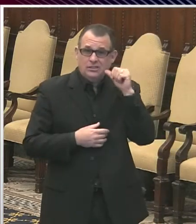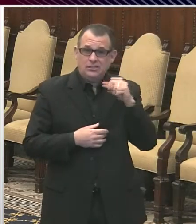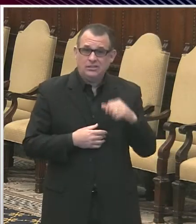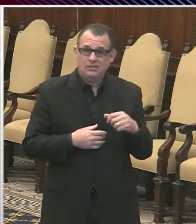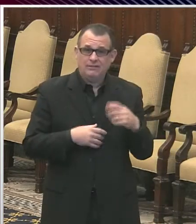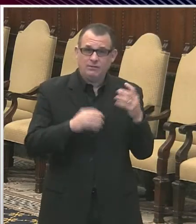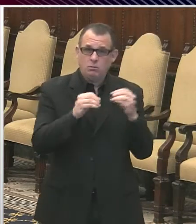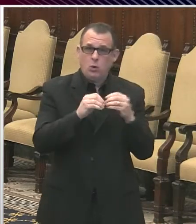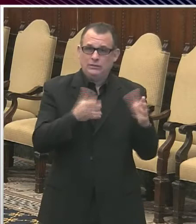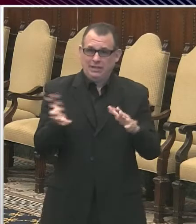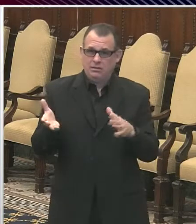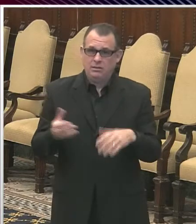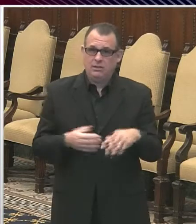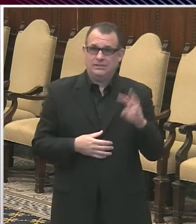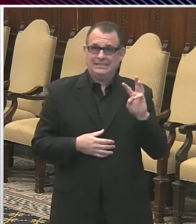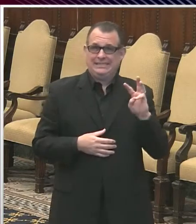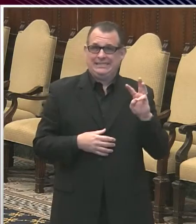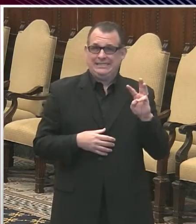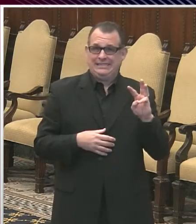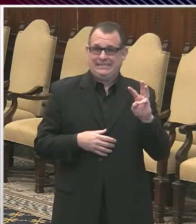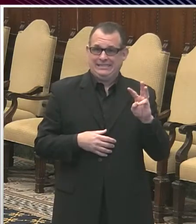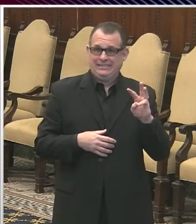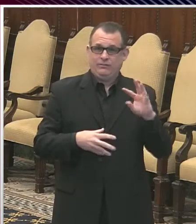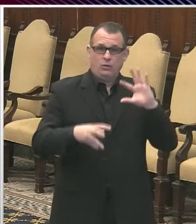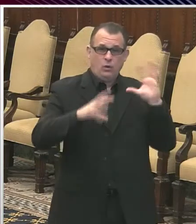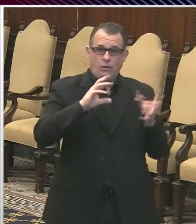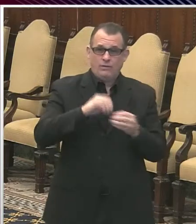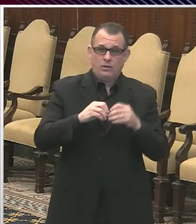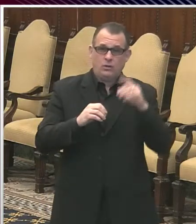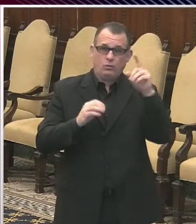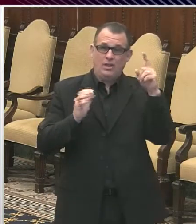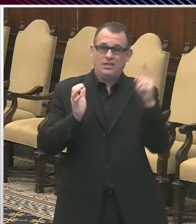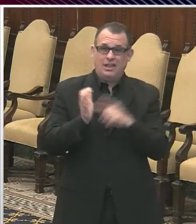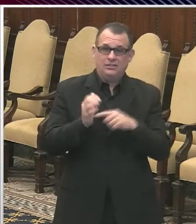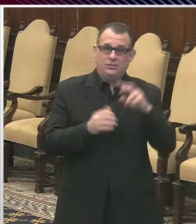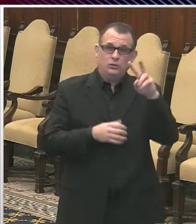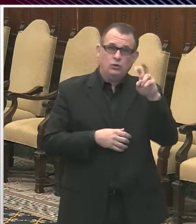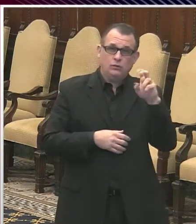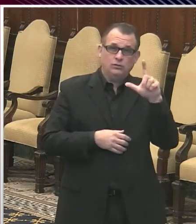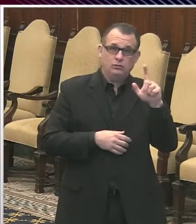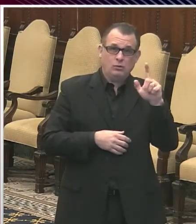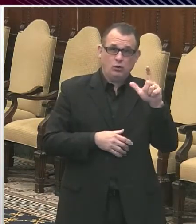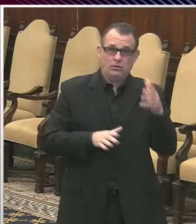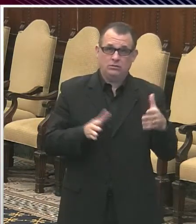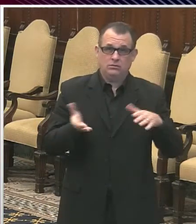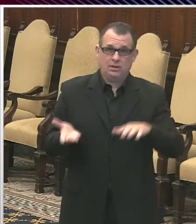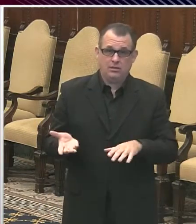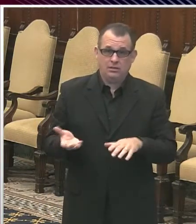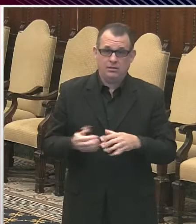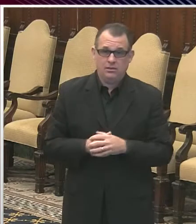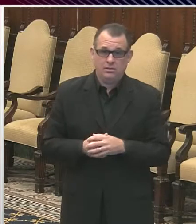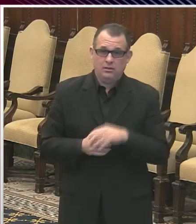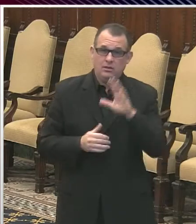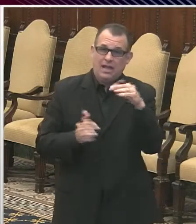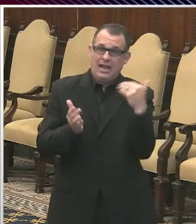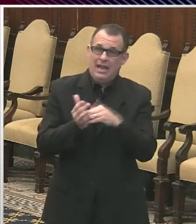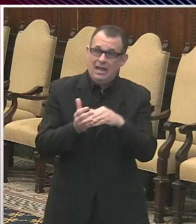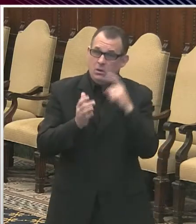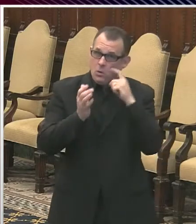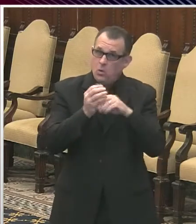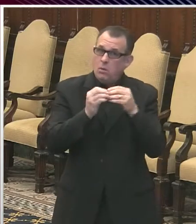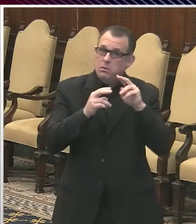coronavirus infection, bringing us to a total of 1,221 since the beginning of the epidemic. Of those 647,